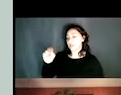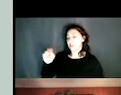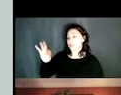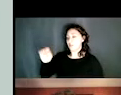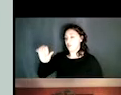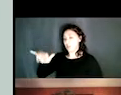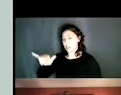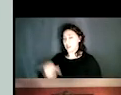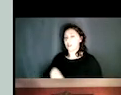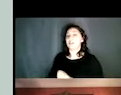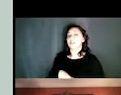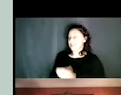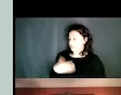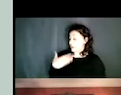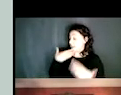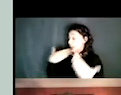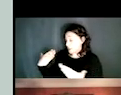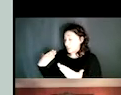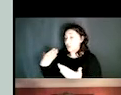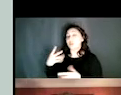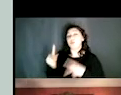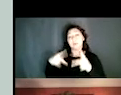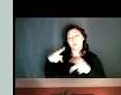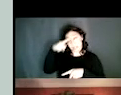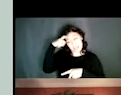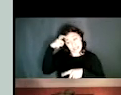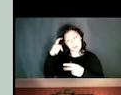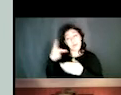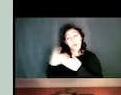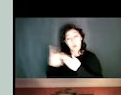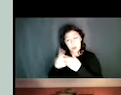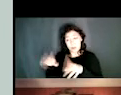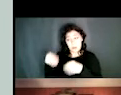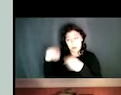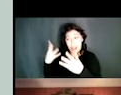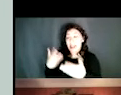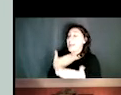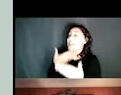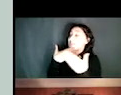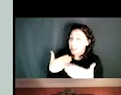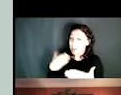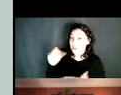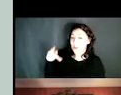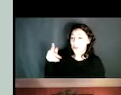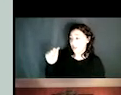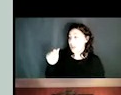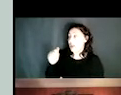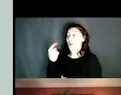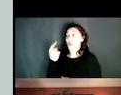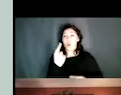to course design, and thank you to Stacy and Jim for creating a program that one new faculty member described as a